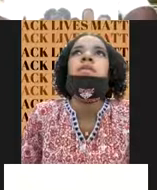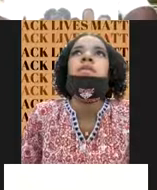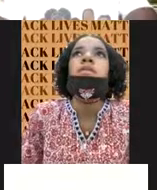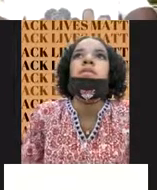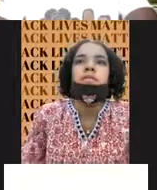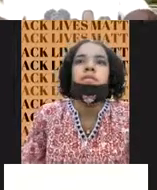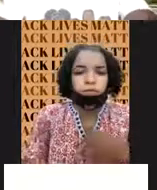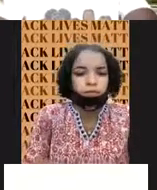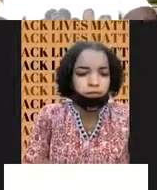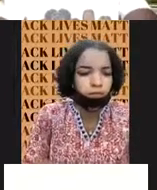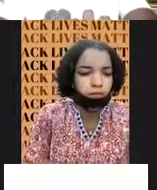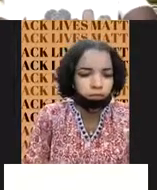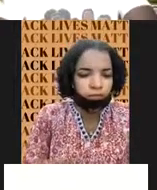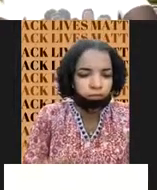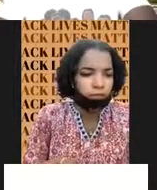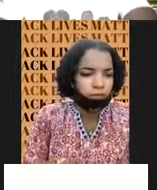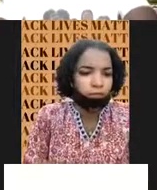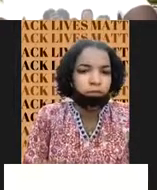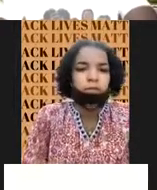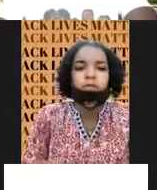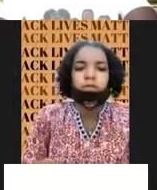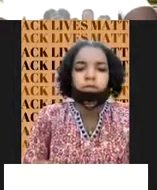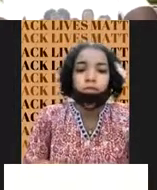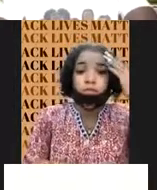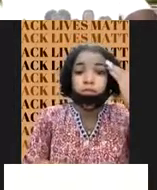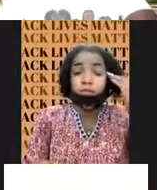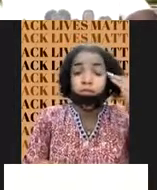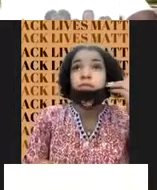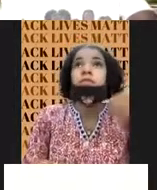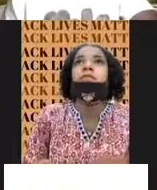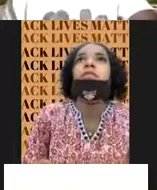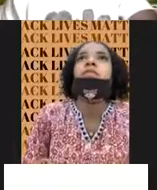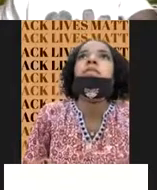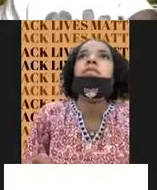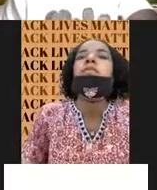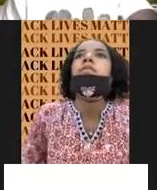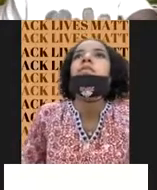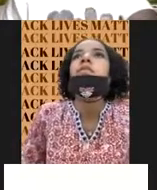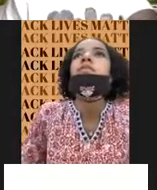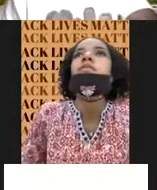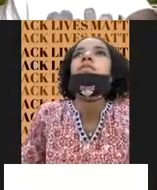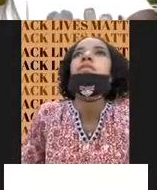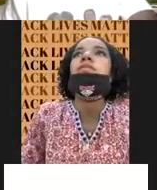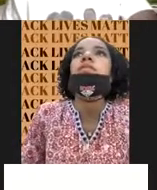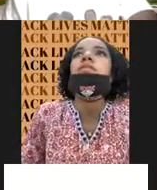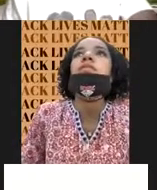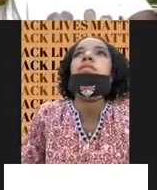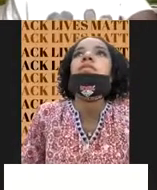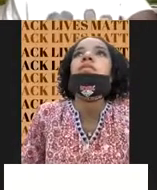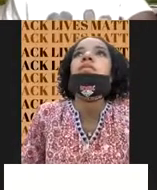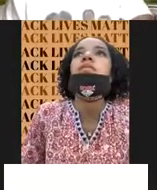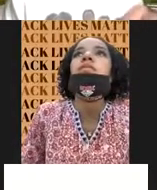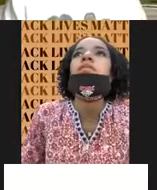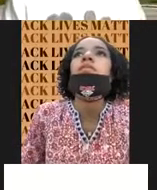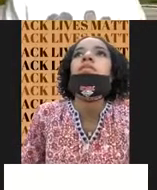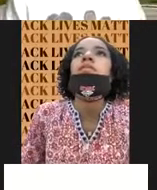these spaces, I also got to go lobby with California legislatures through the California Higher Education Student Summit, one of 13 to get into